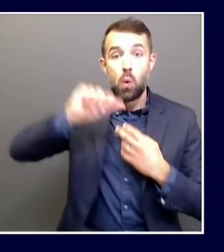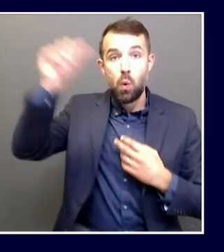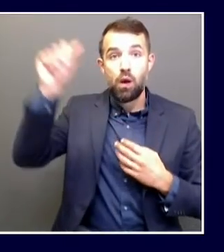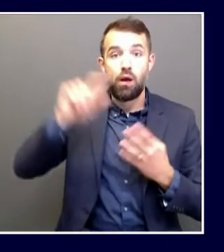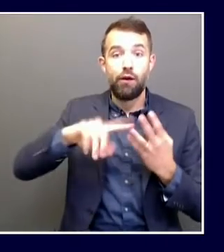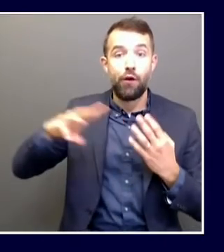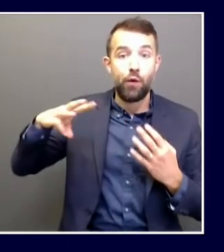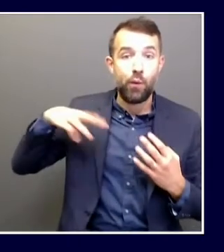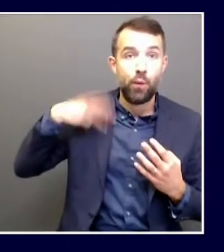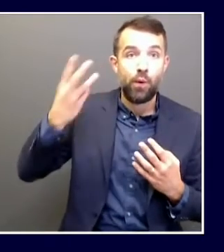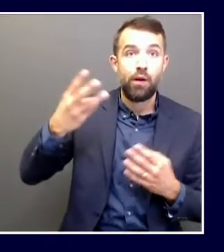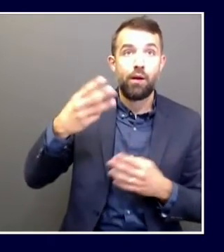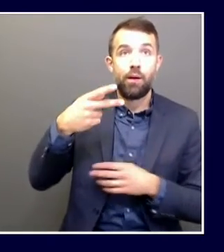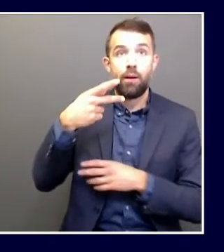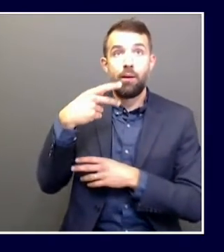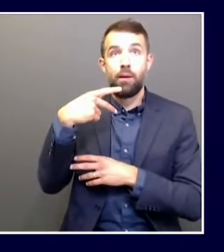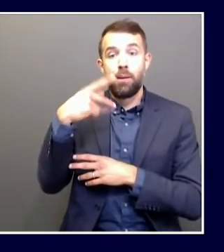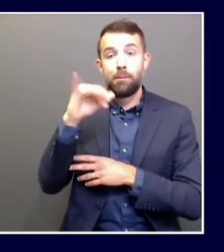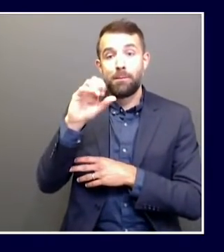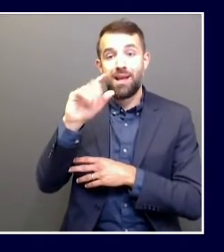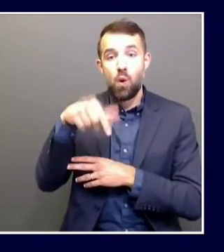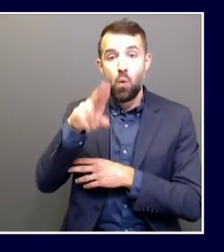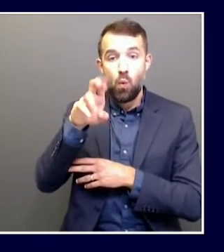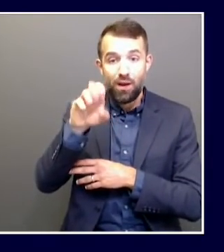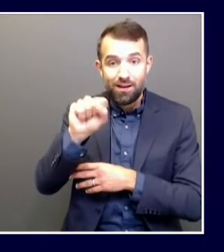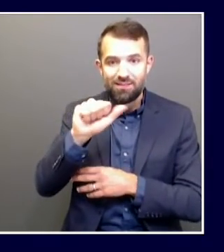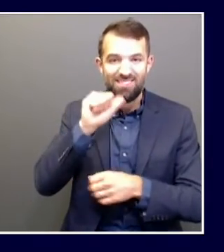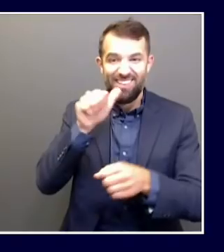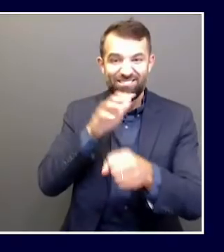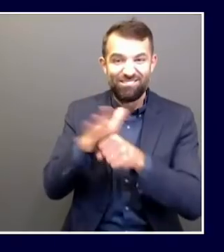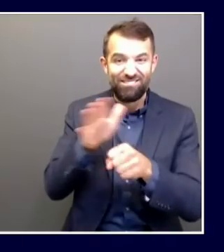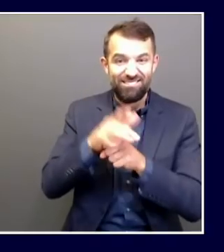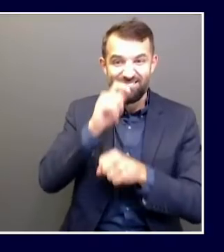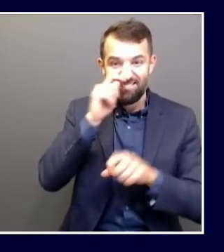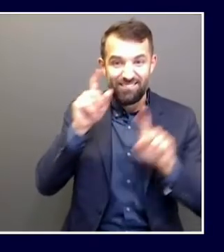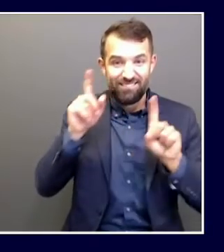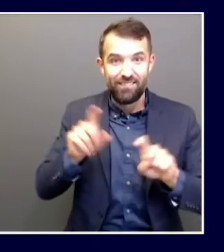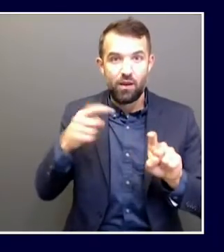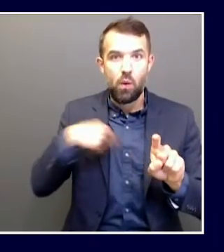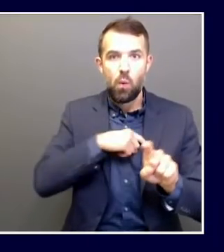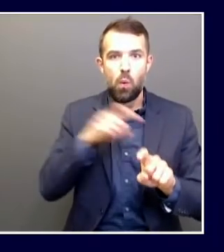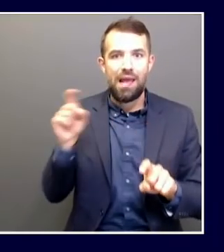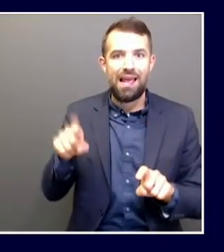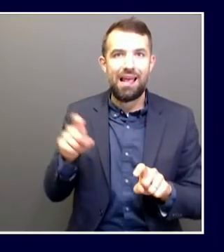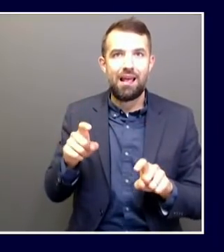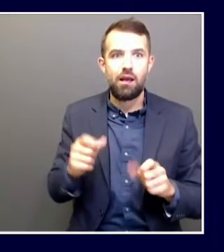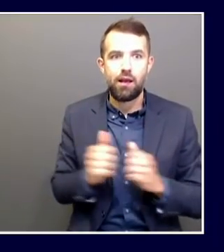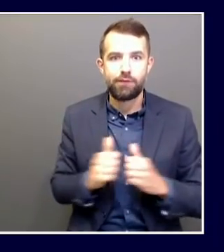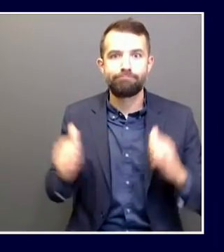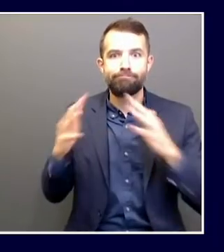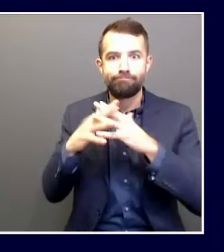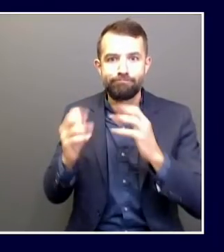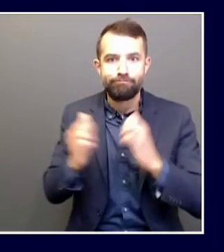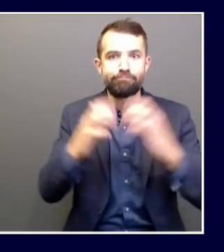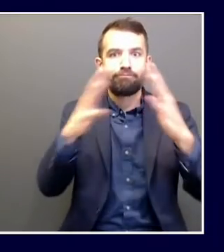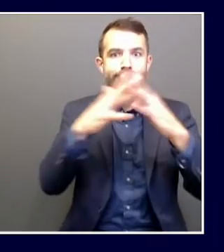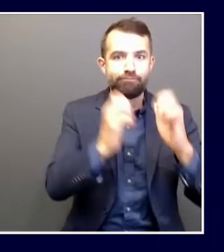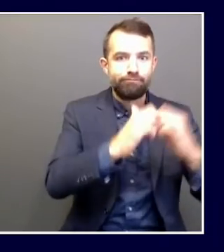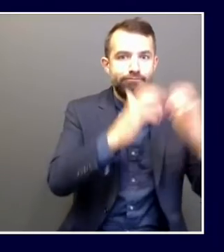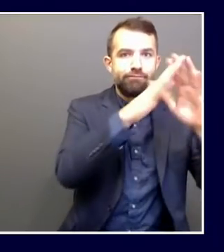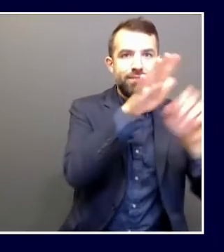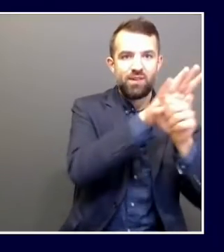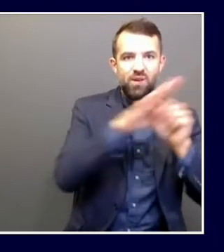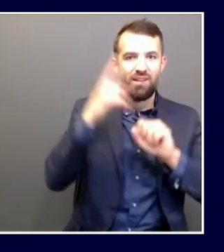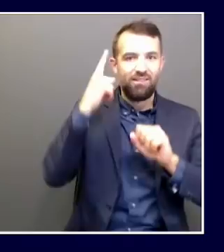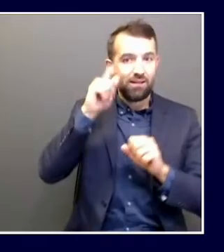it's a signal to us that we need more testing options. We're working on a number of things. We're still waiting for